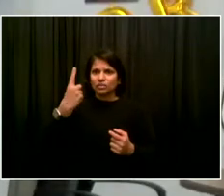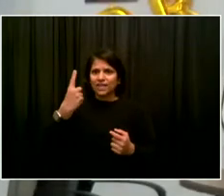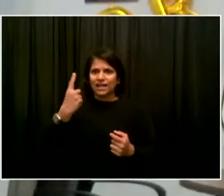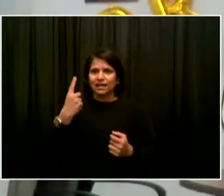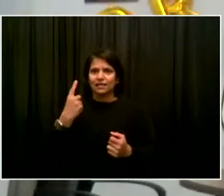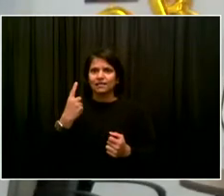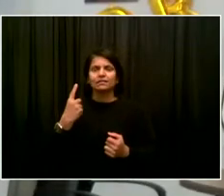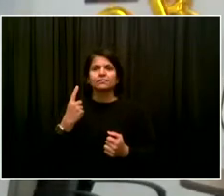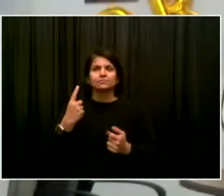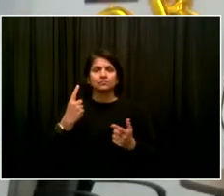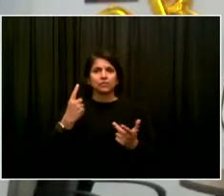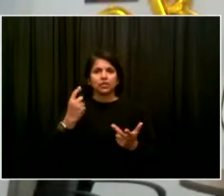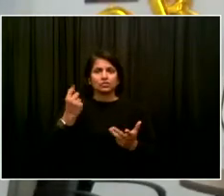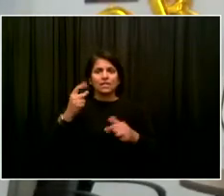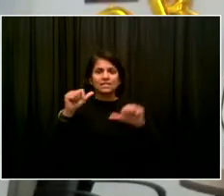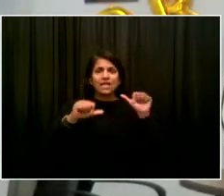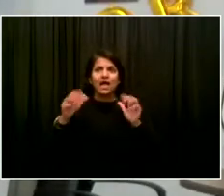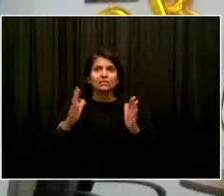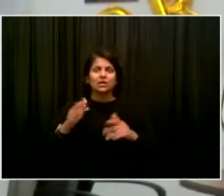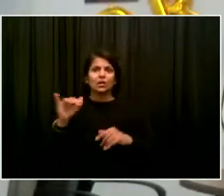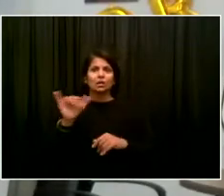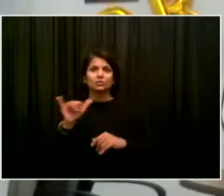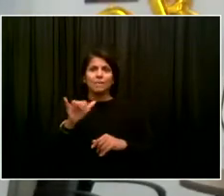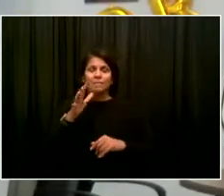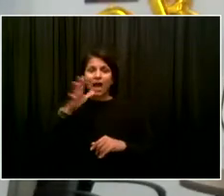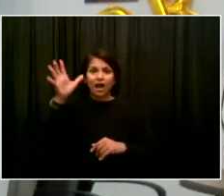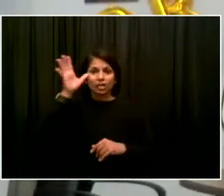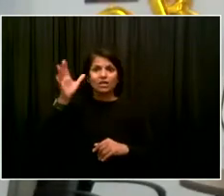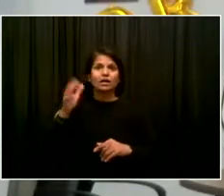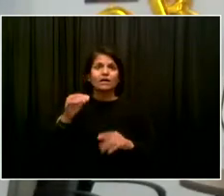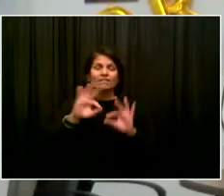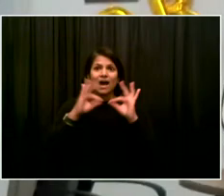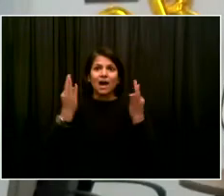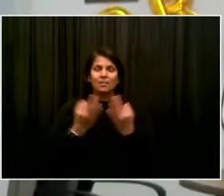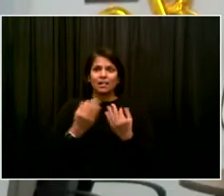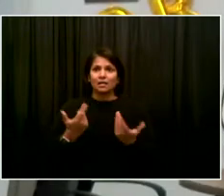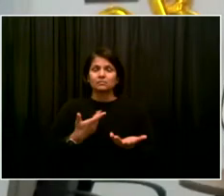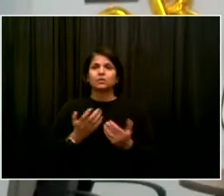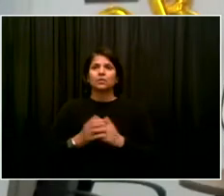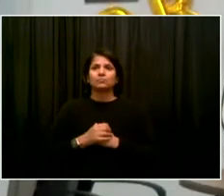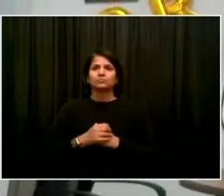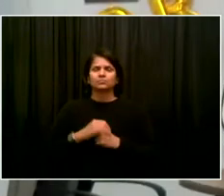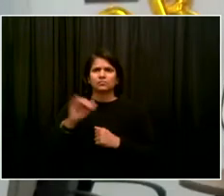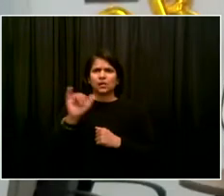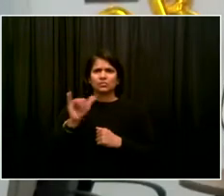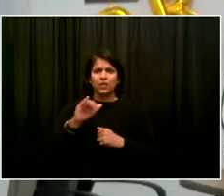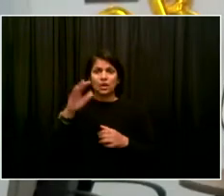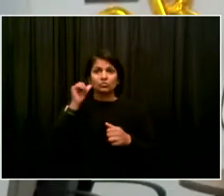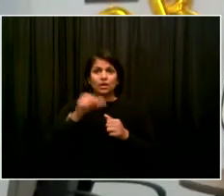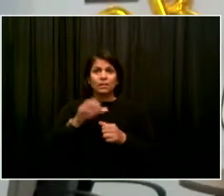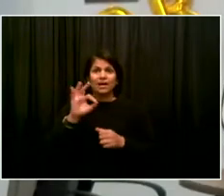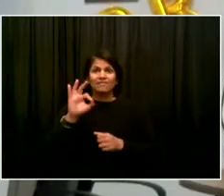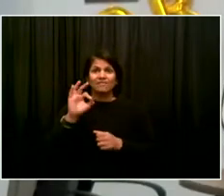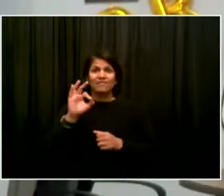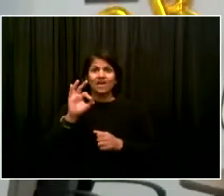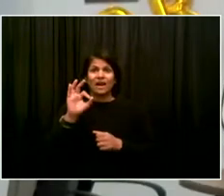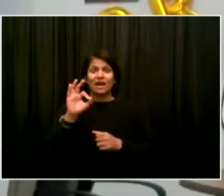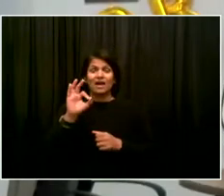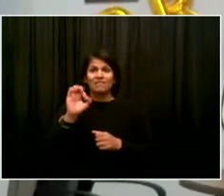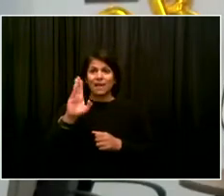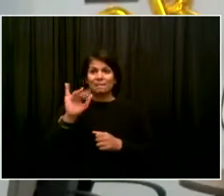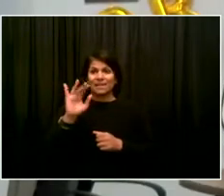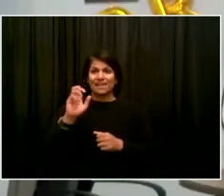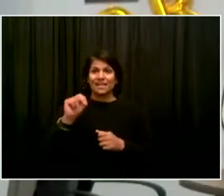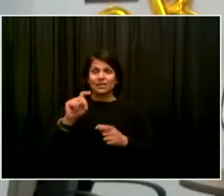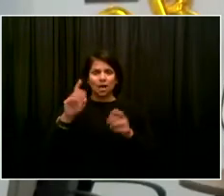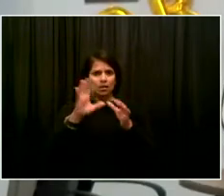And you heard from Fabian, you heard from a parent who talked about how important it was for him and what he saw when he got his children back in